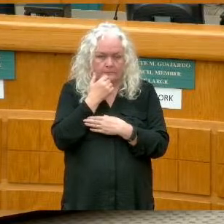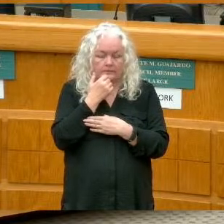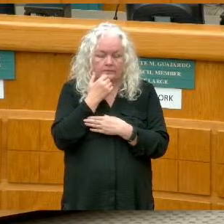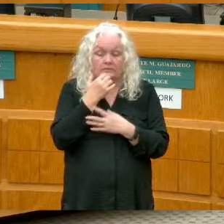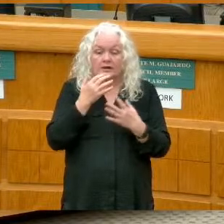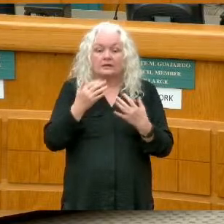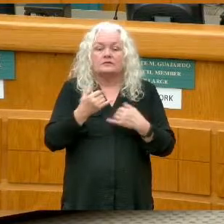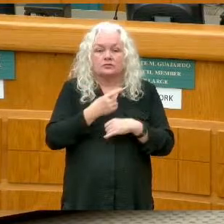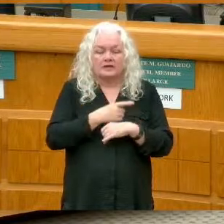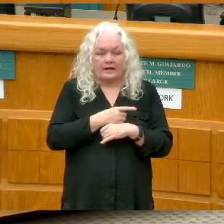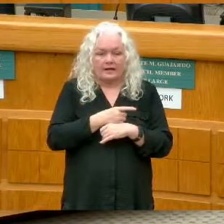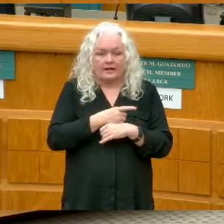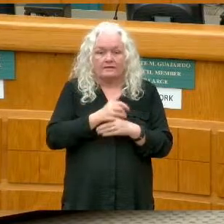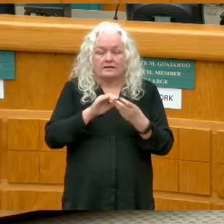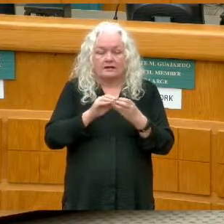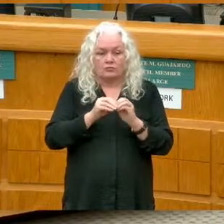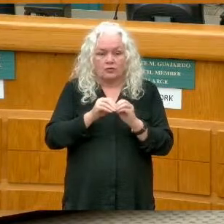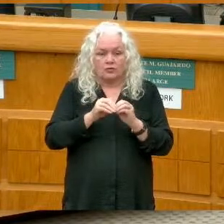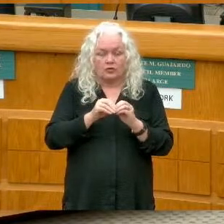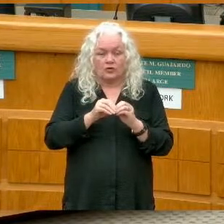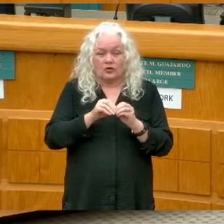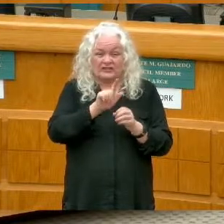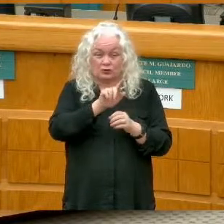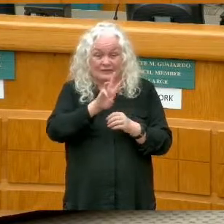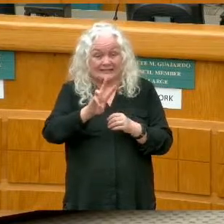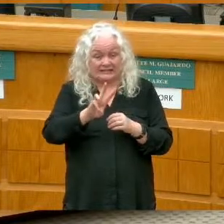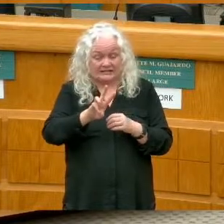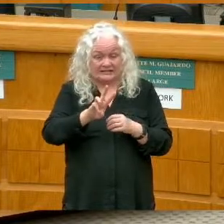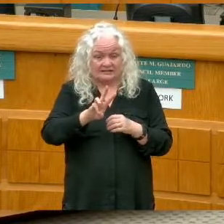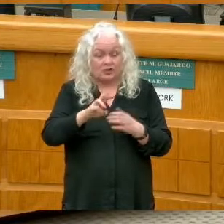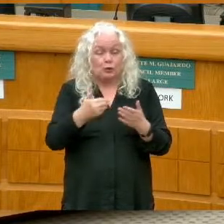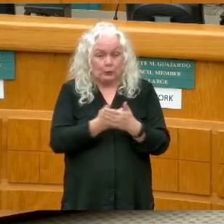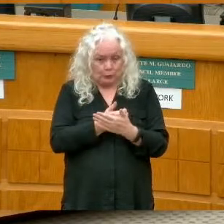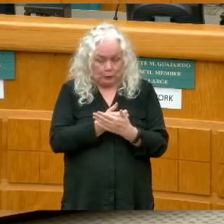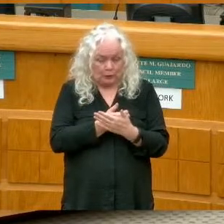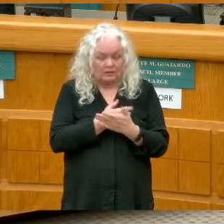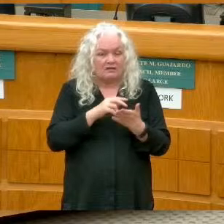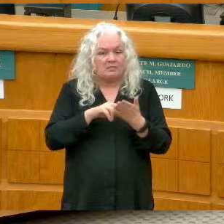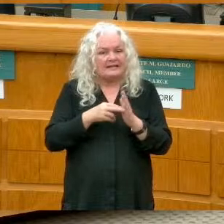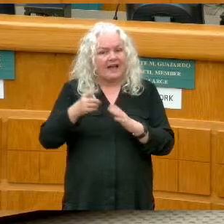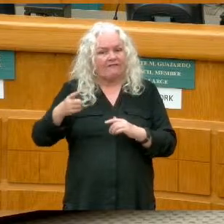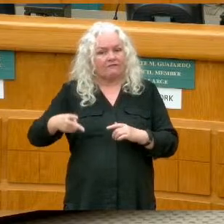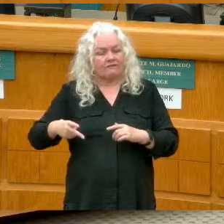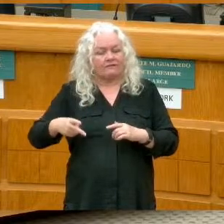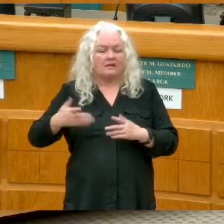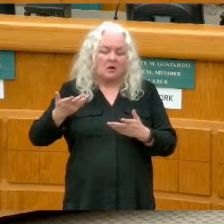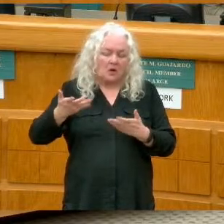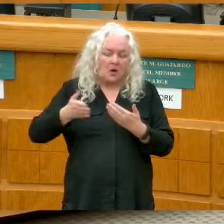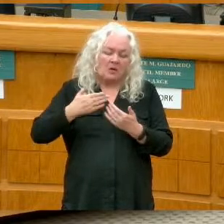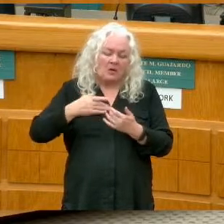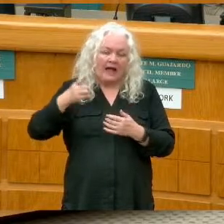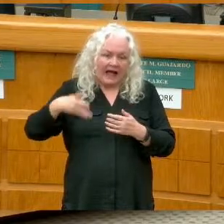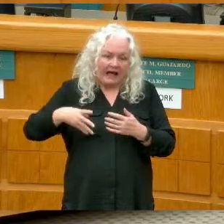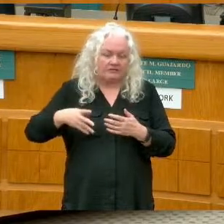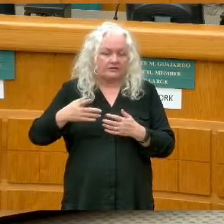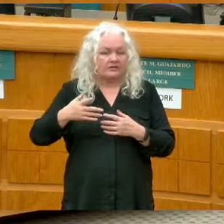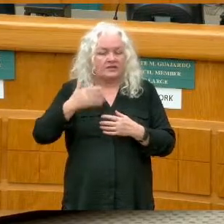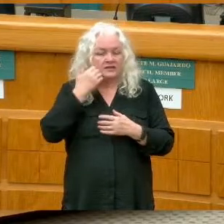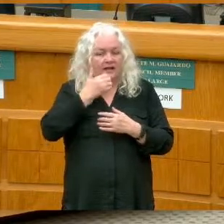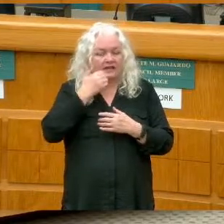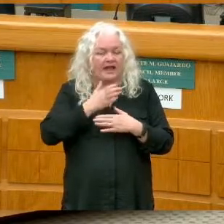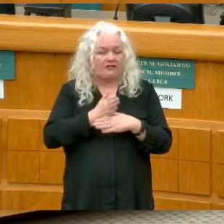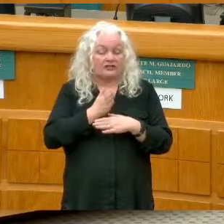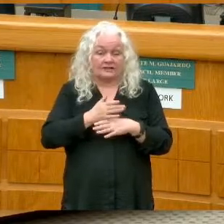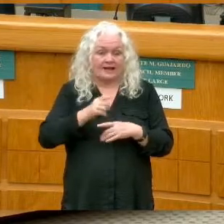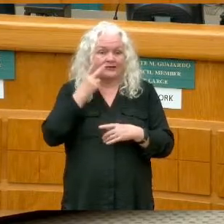so today, the number of cases we had was 26, so it's about half of that daily average, which is looking